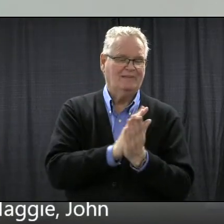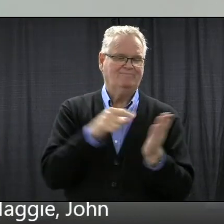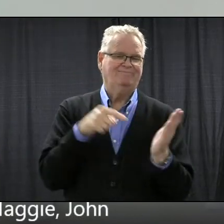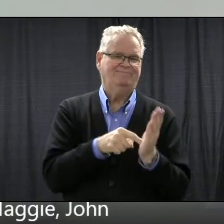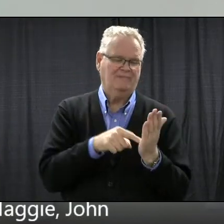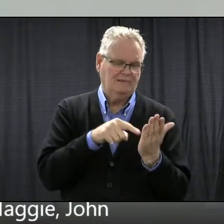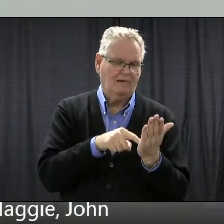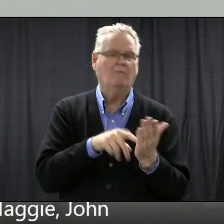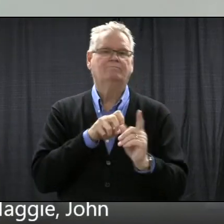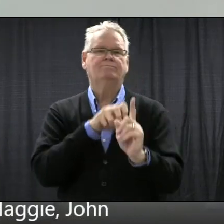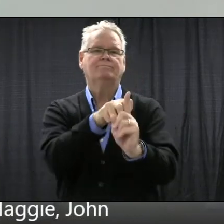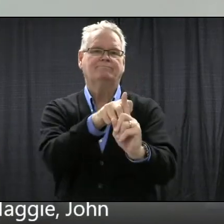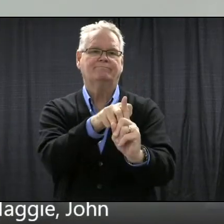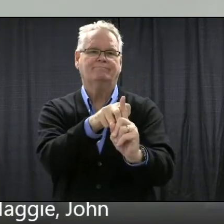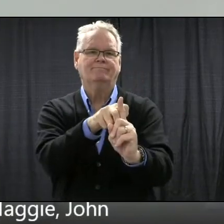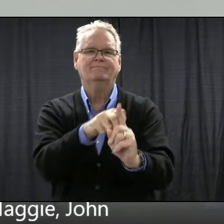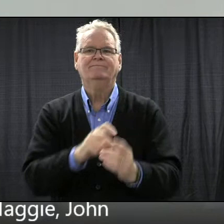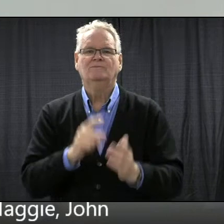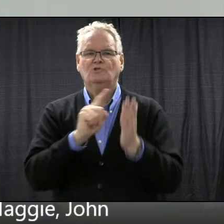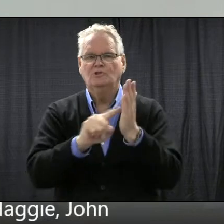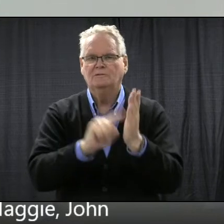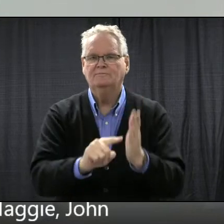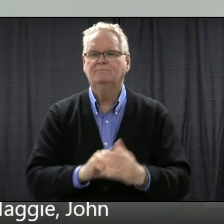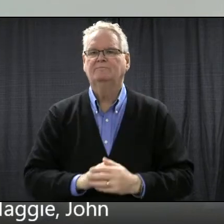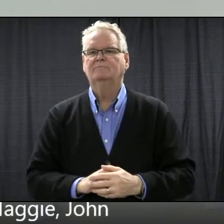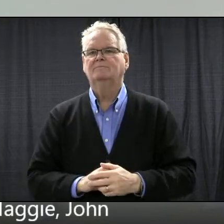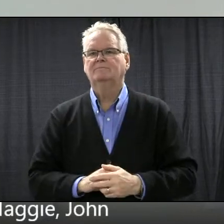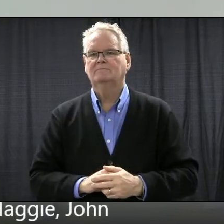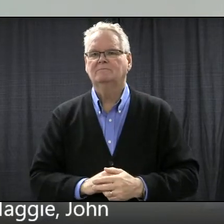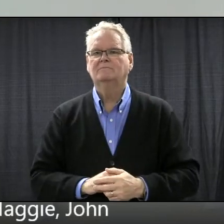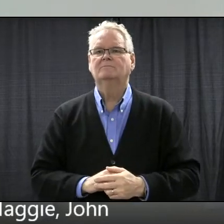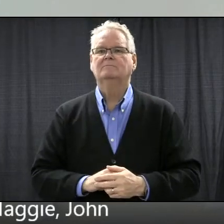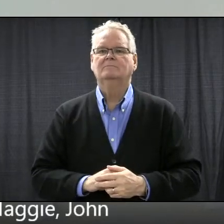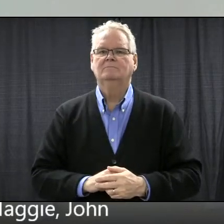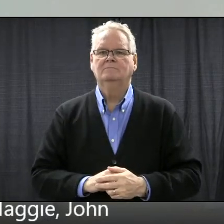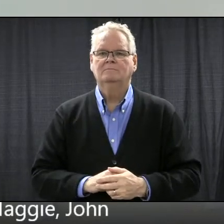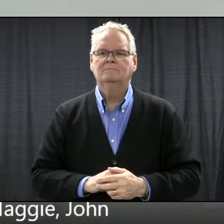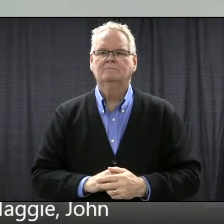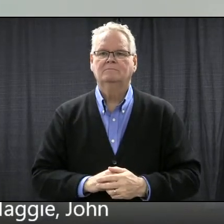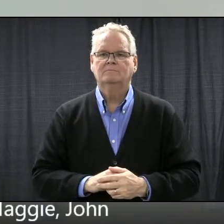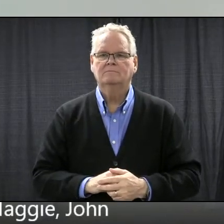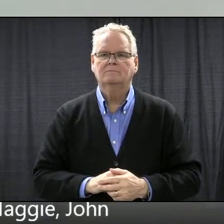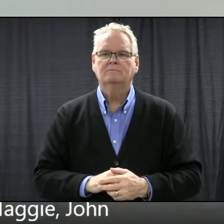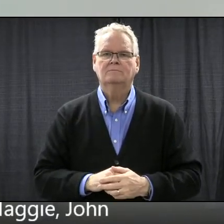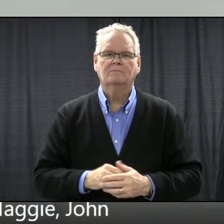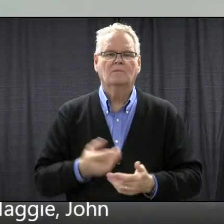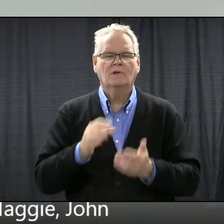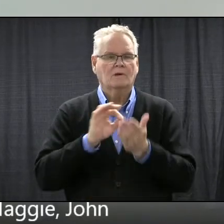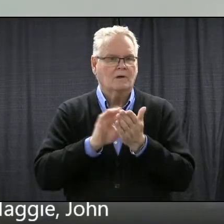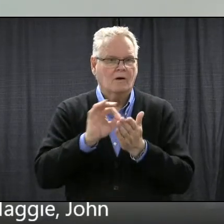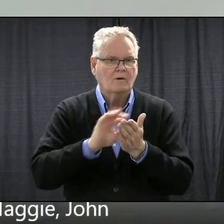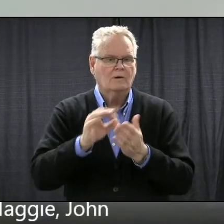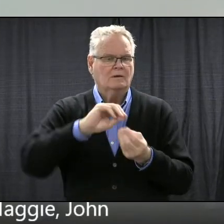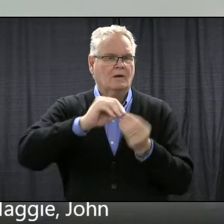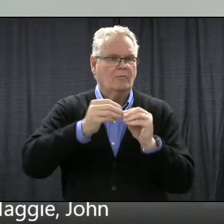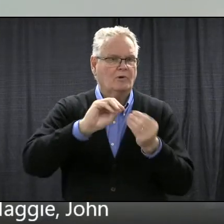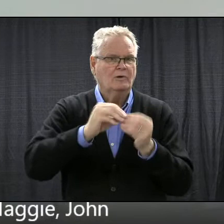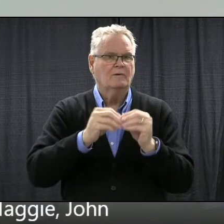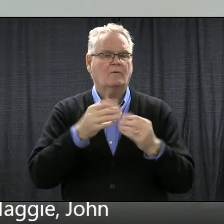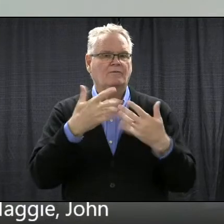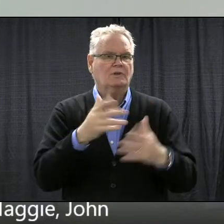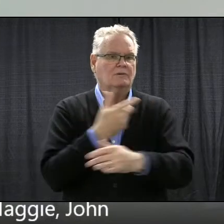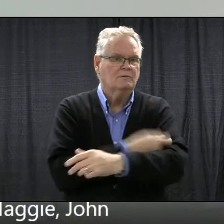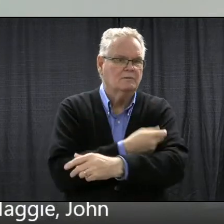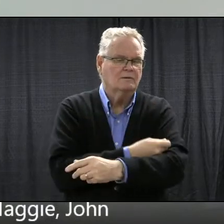do have means at a very superficial level of auditing, and that is part of the function of these forms too. If we